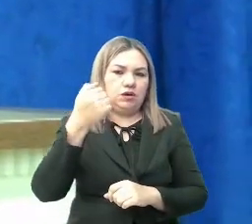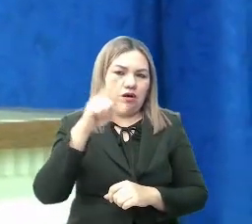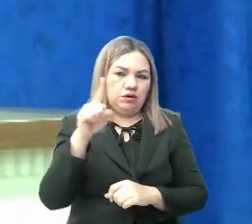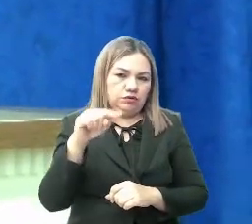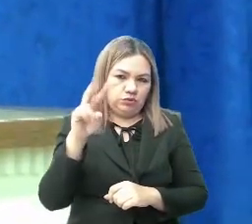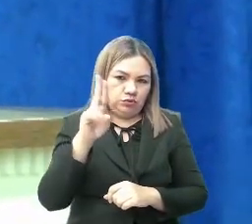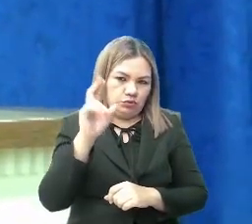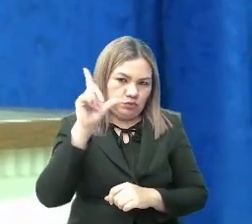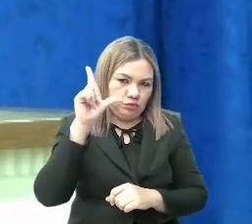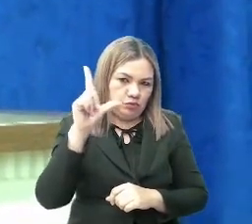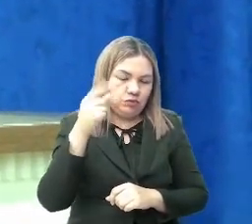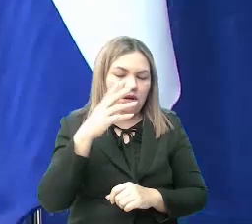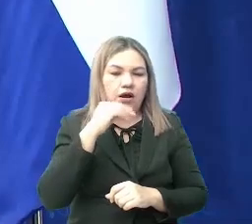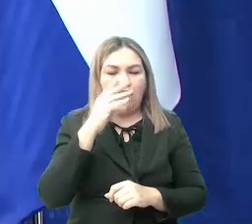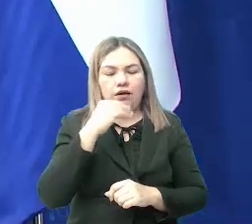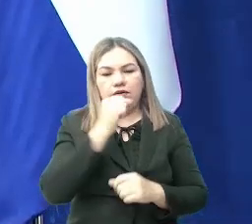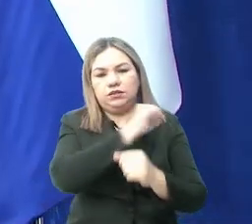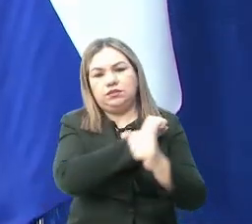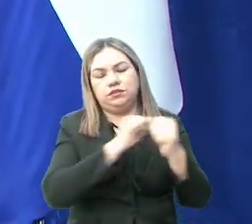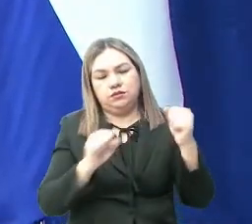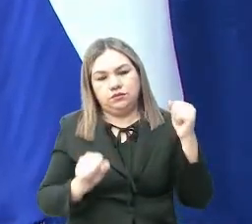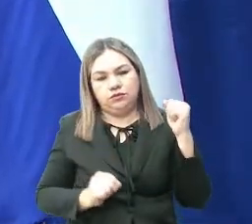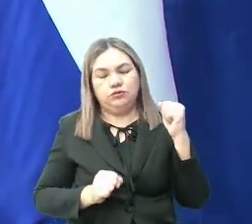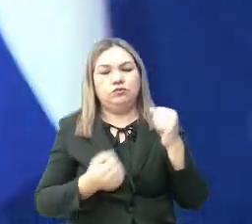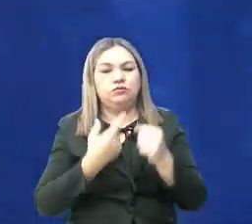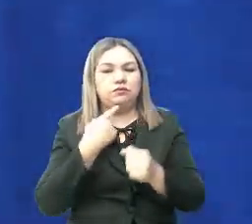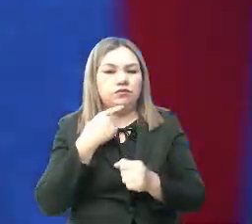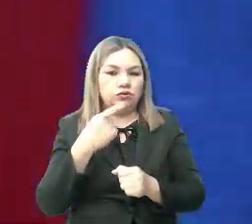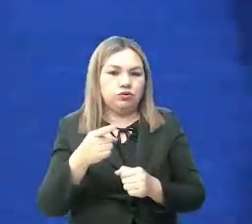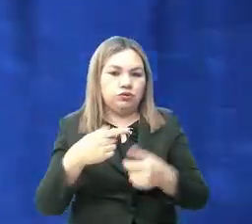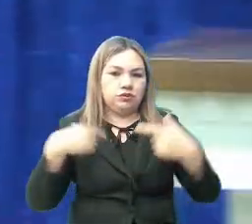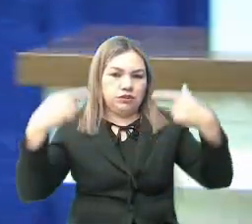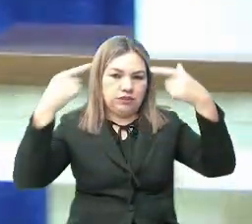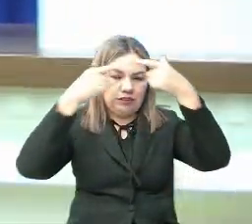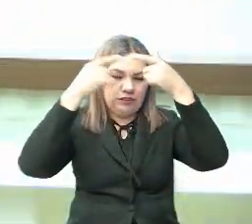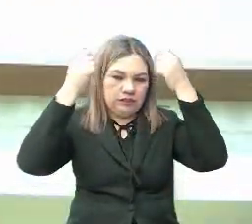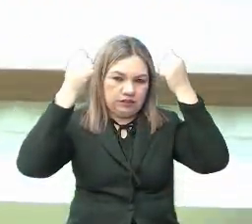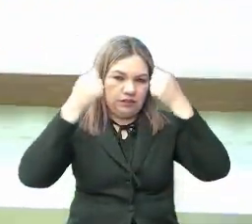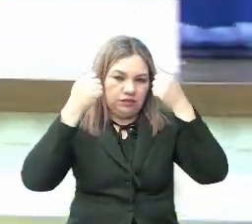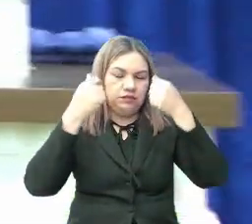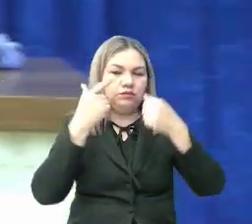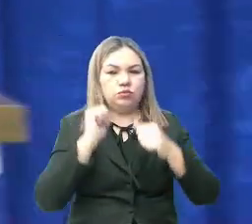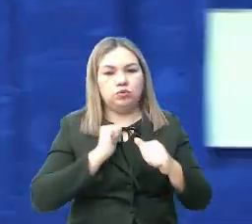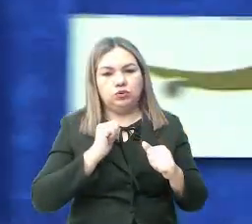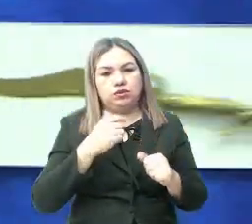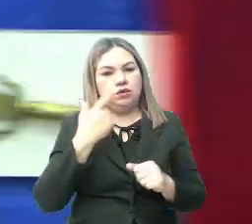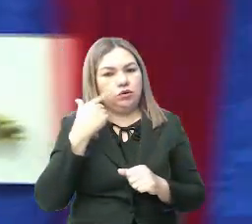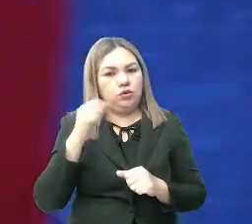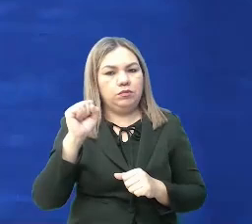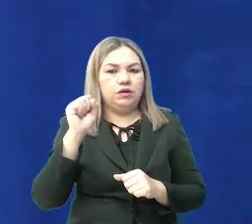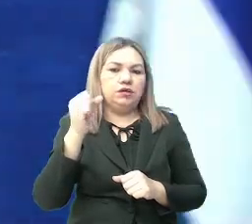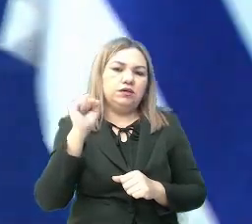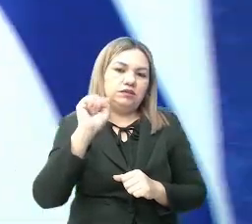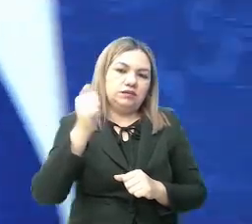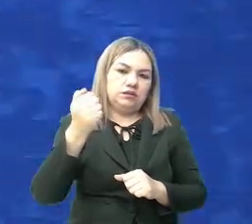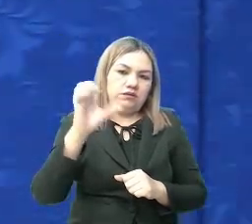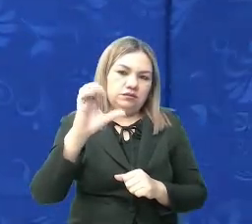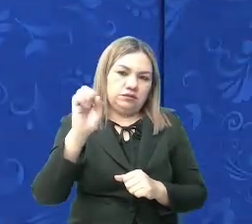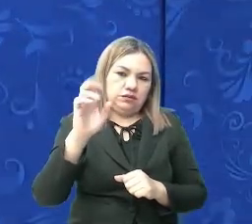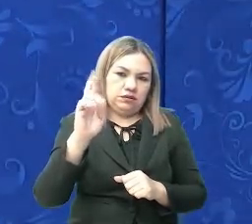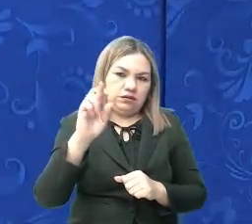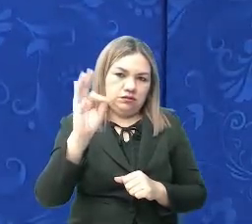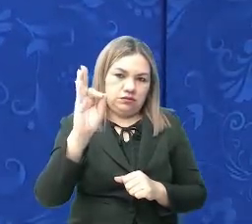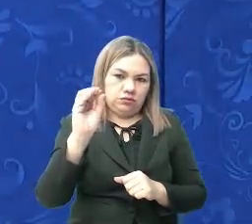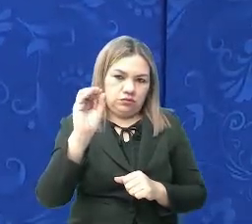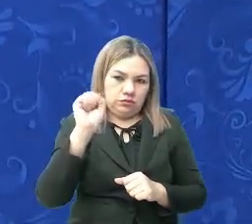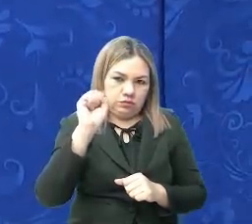You in the spiritual are that prince, that princess, that queen, that priest.